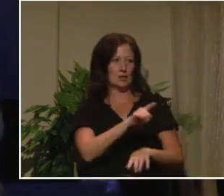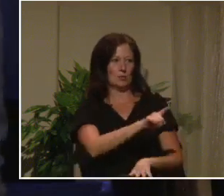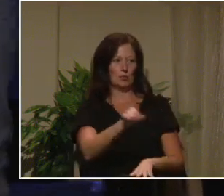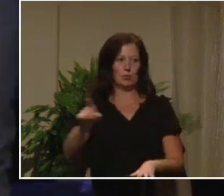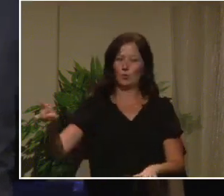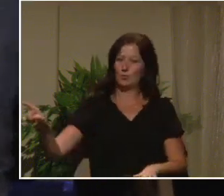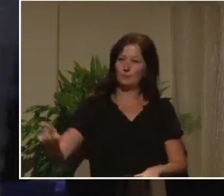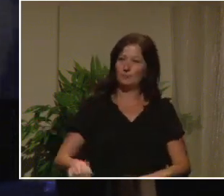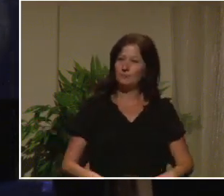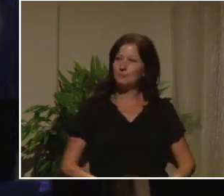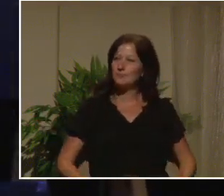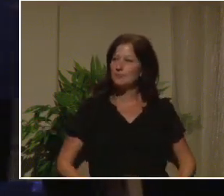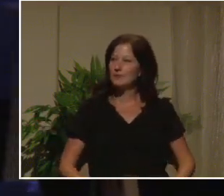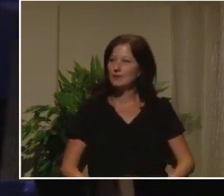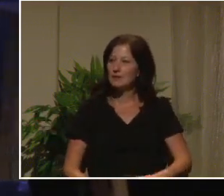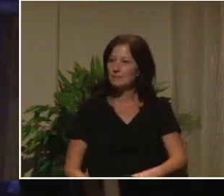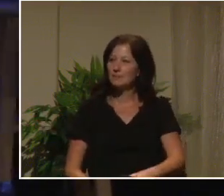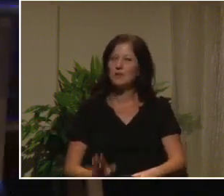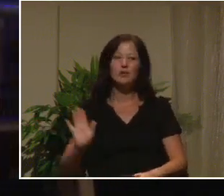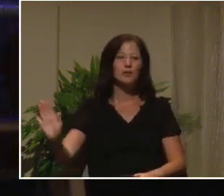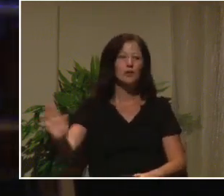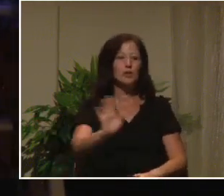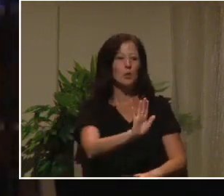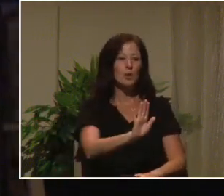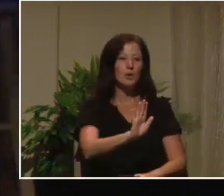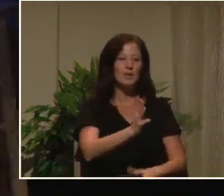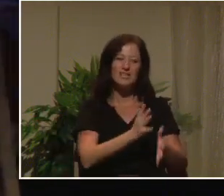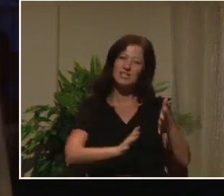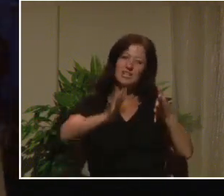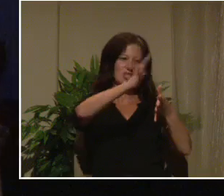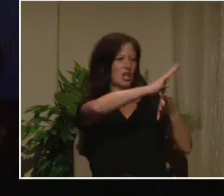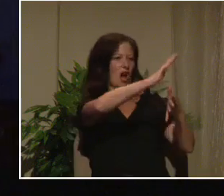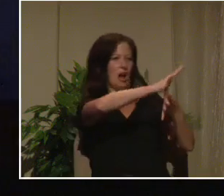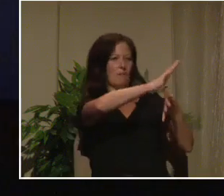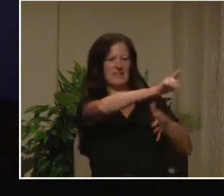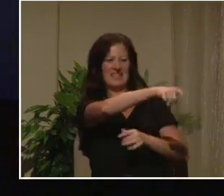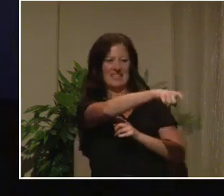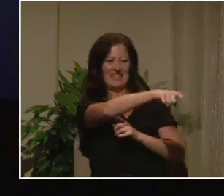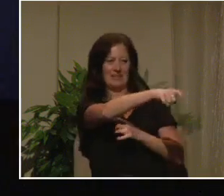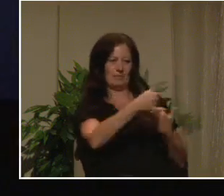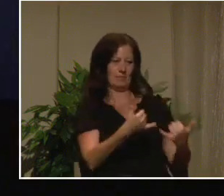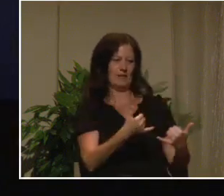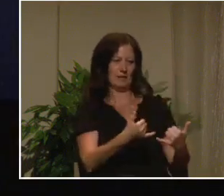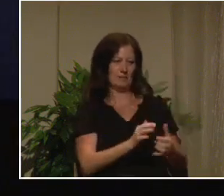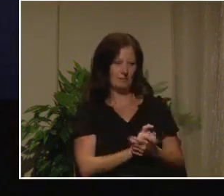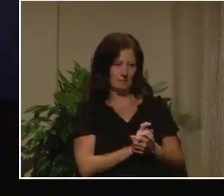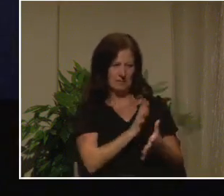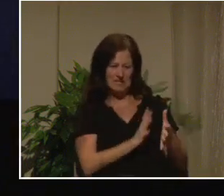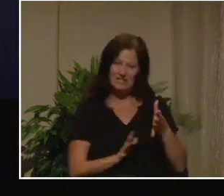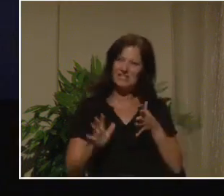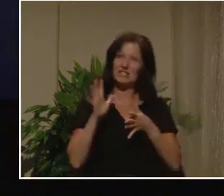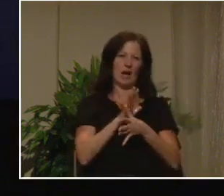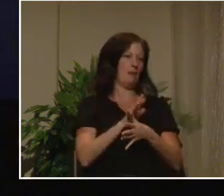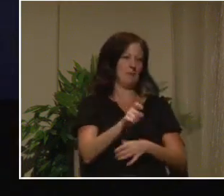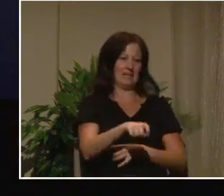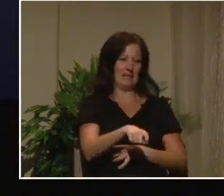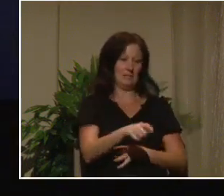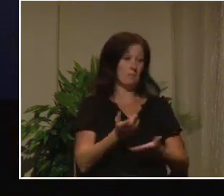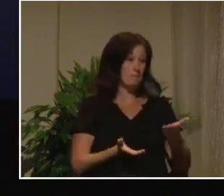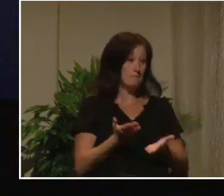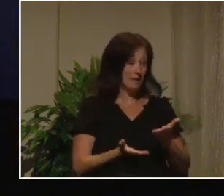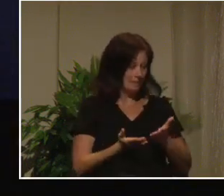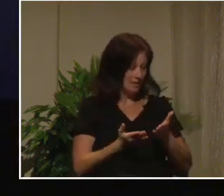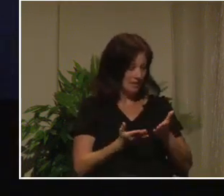what is your greatest need right now in this moment as you sit here? That could be a difficulty